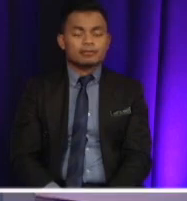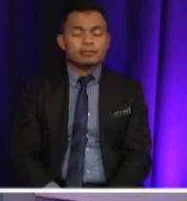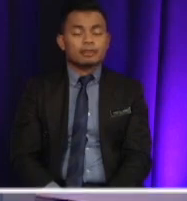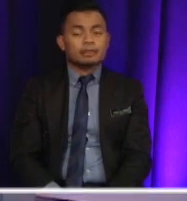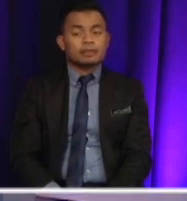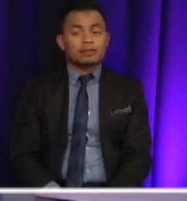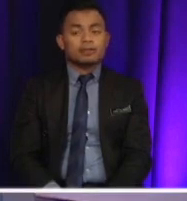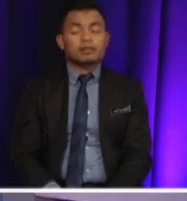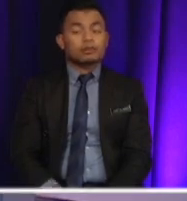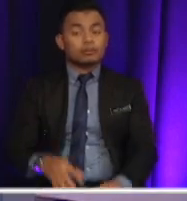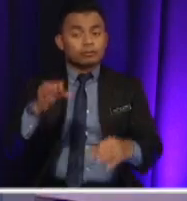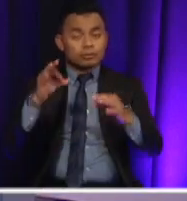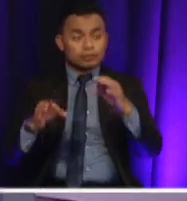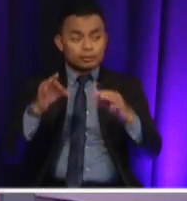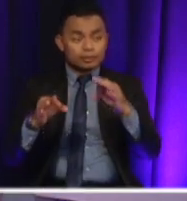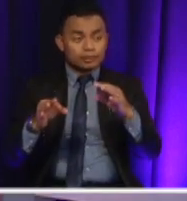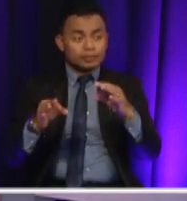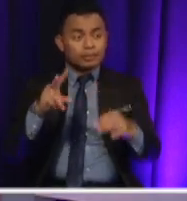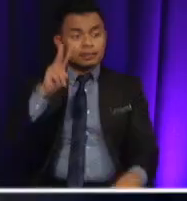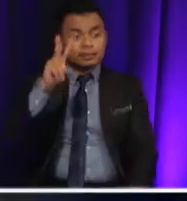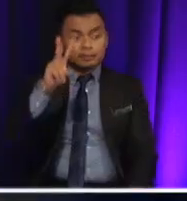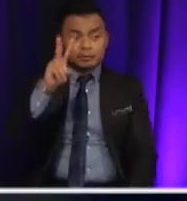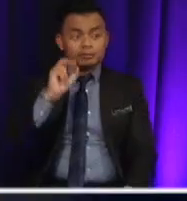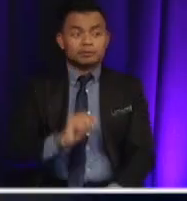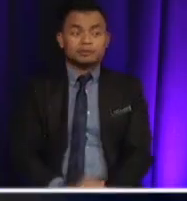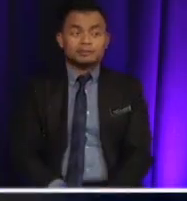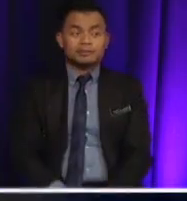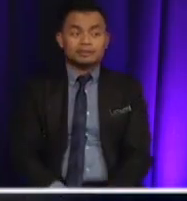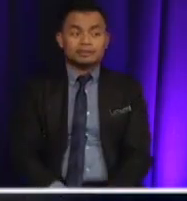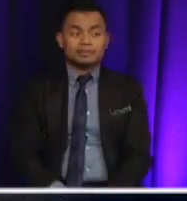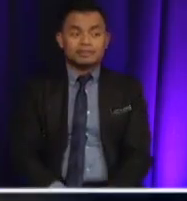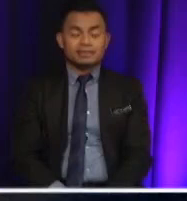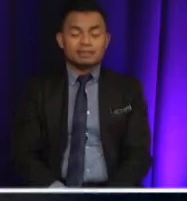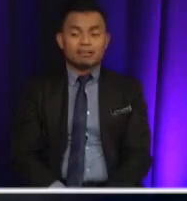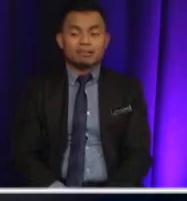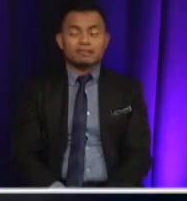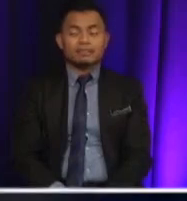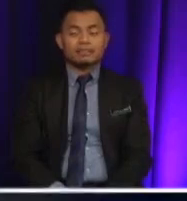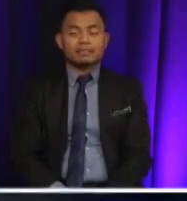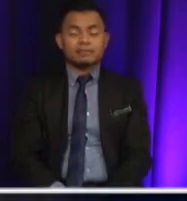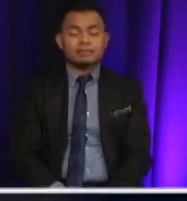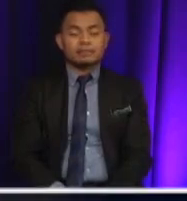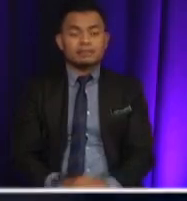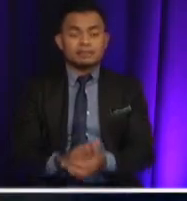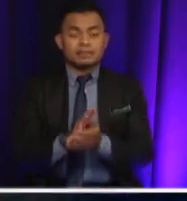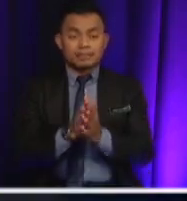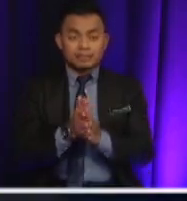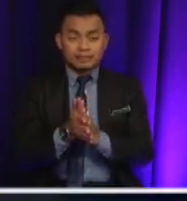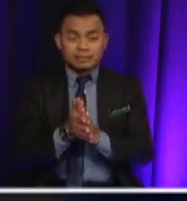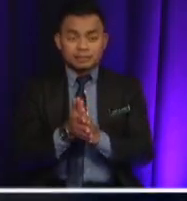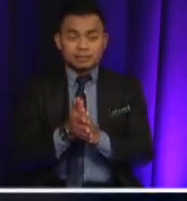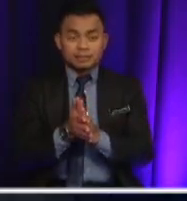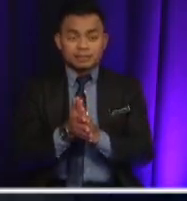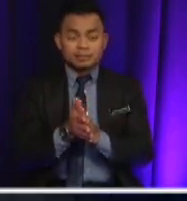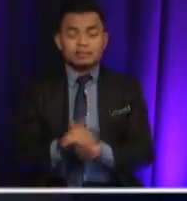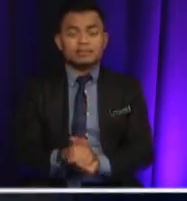two of us. We No, can no, no. make We have it the if we pupils at home. try. Pupils at home are going to Yes. help me out here for me But to for today, it's guess. just the two of us.